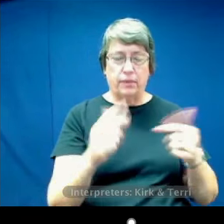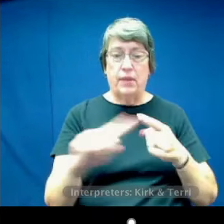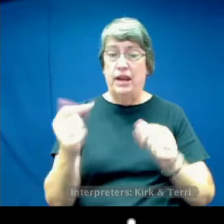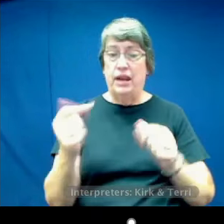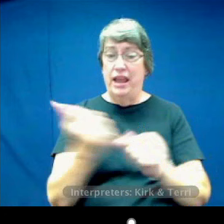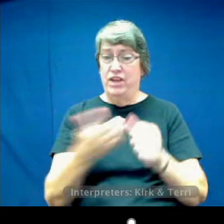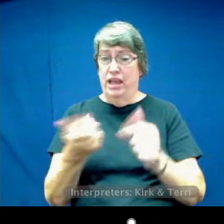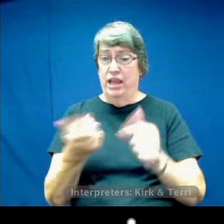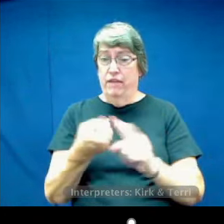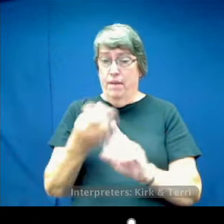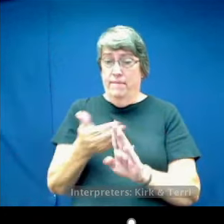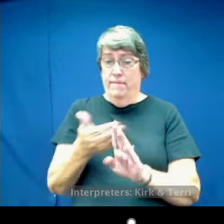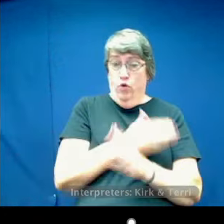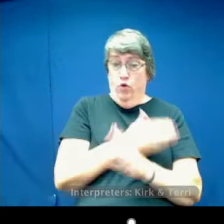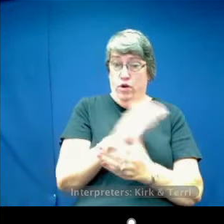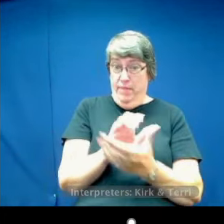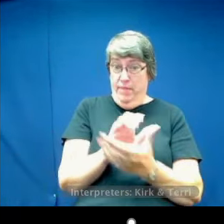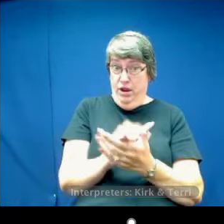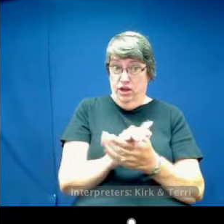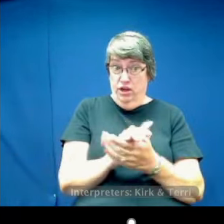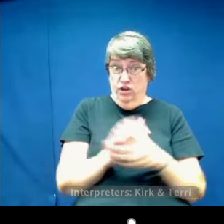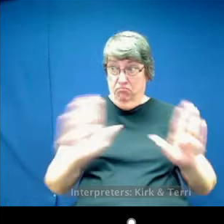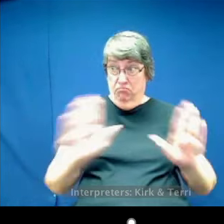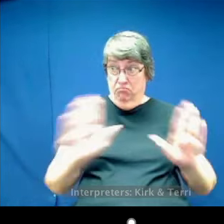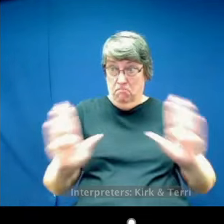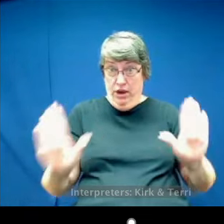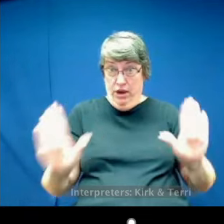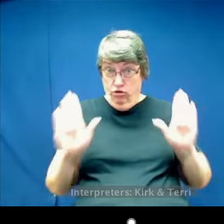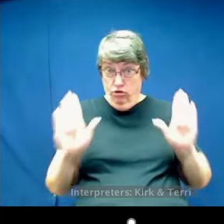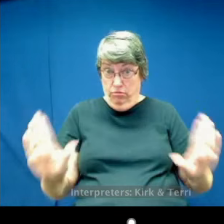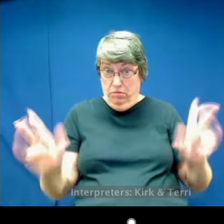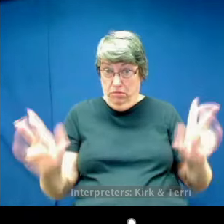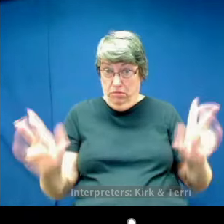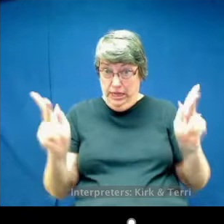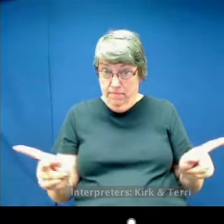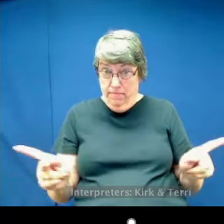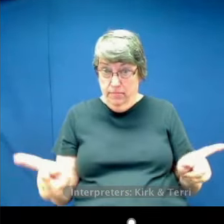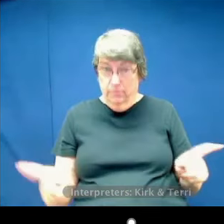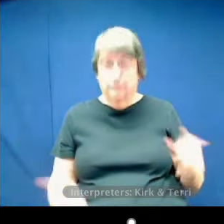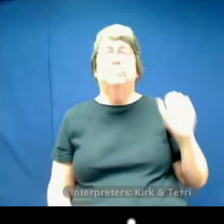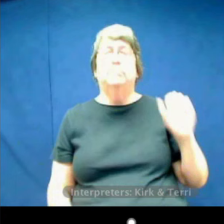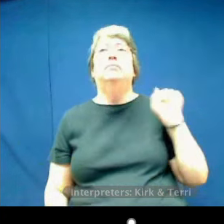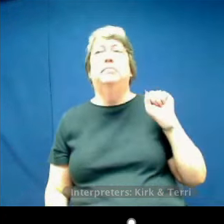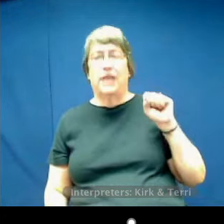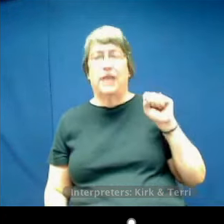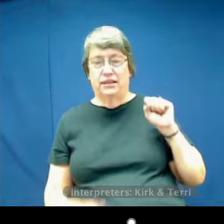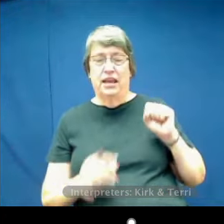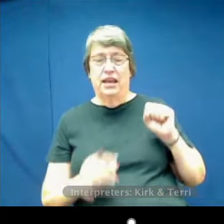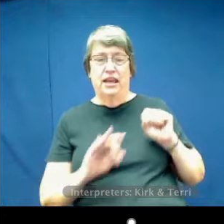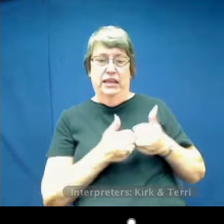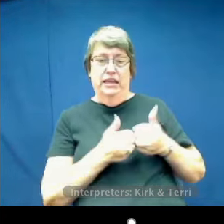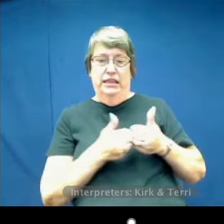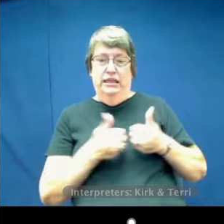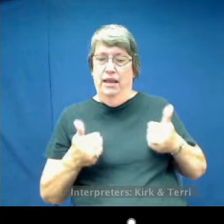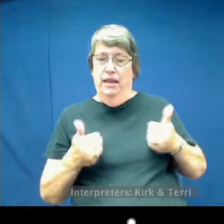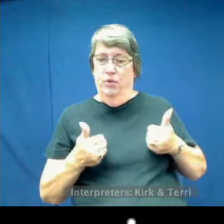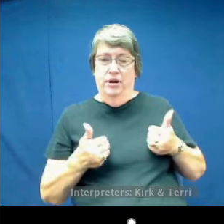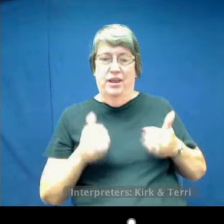by the individual. Yes, if they're entirely brought into the marriage and not added to, the value's not added